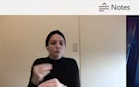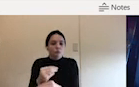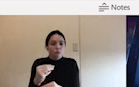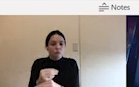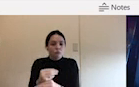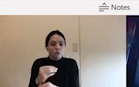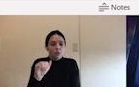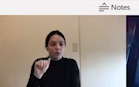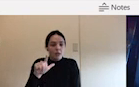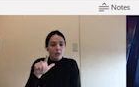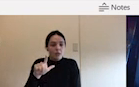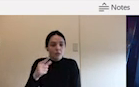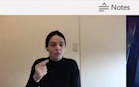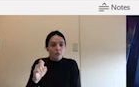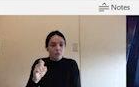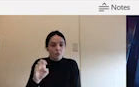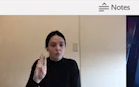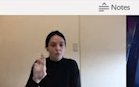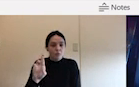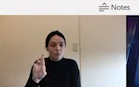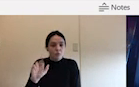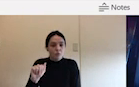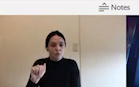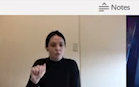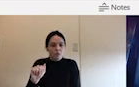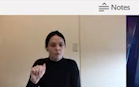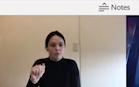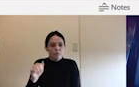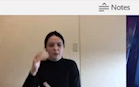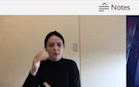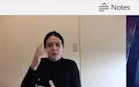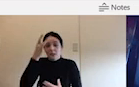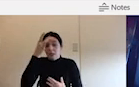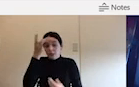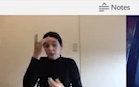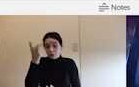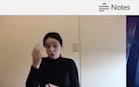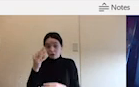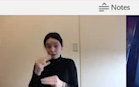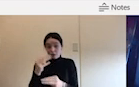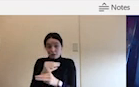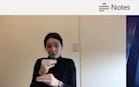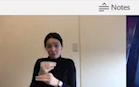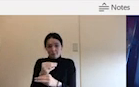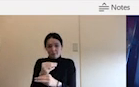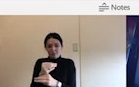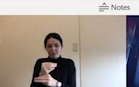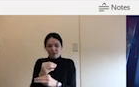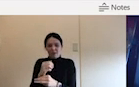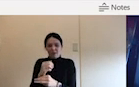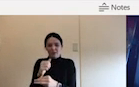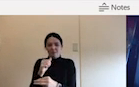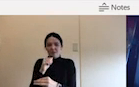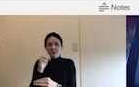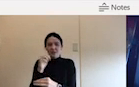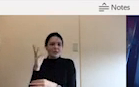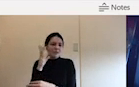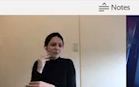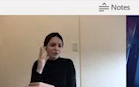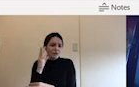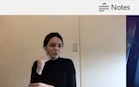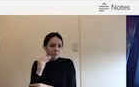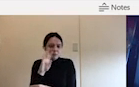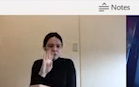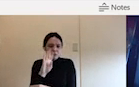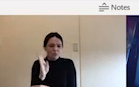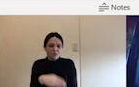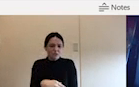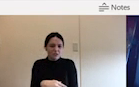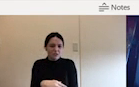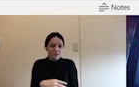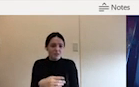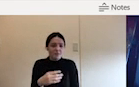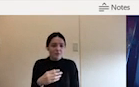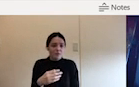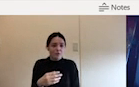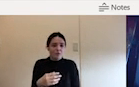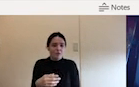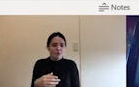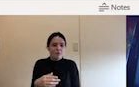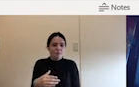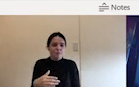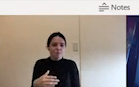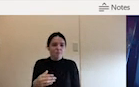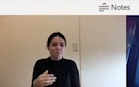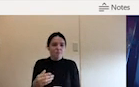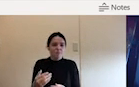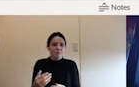really cool, powerful, interesting math. And actually at the higher levels of math, where you get into where math really does become